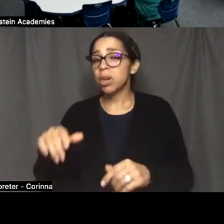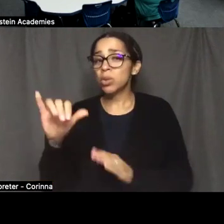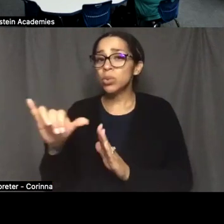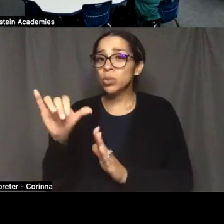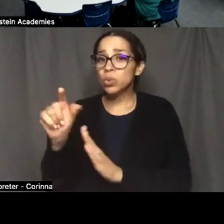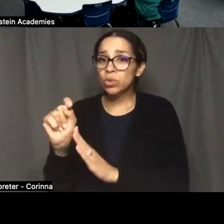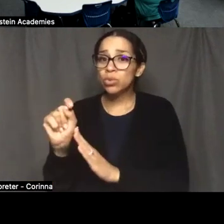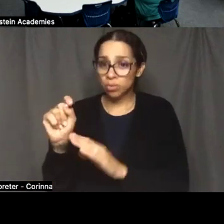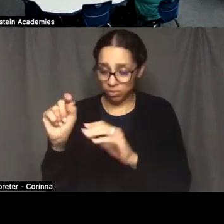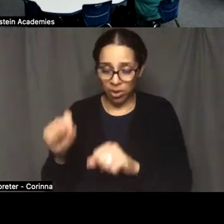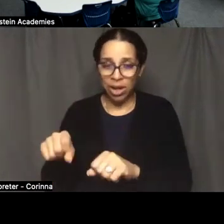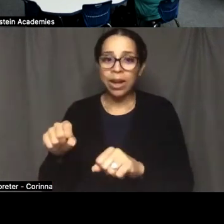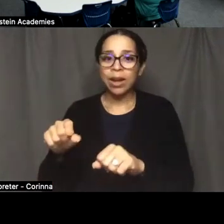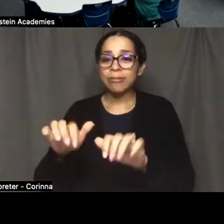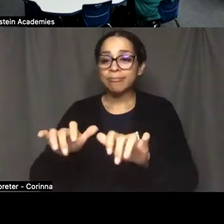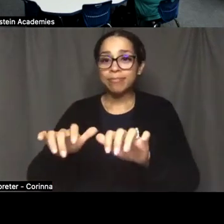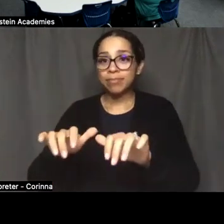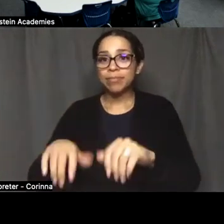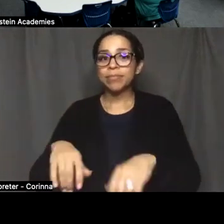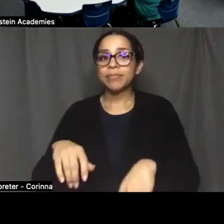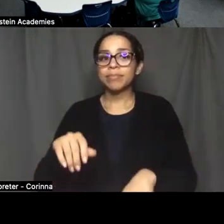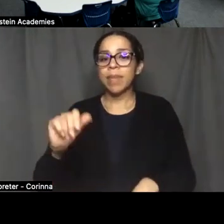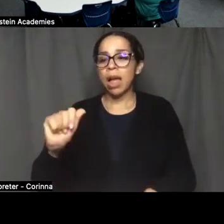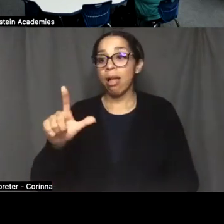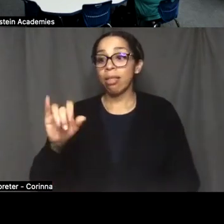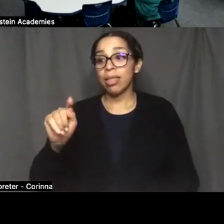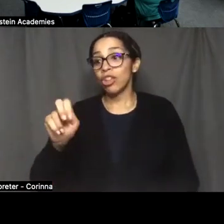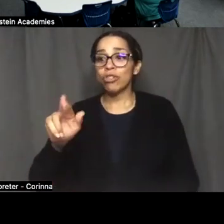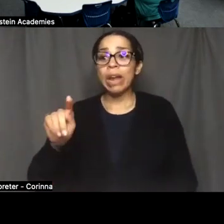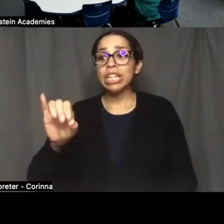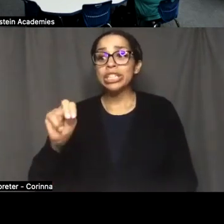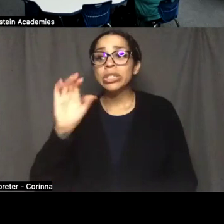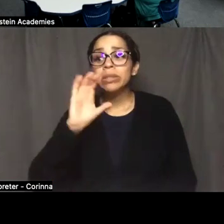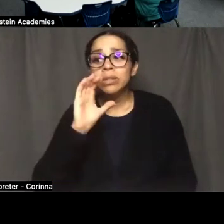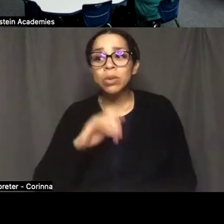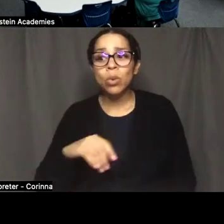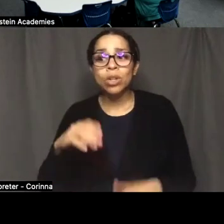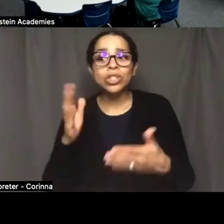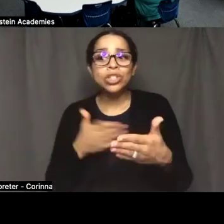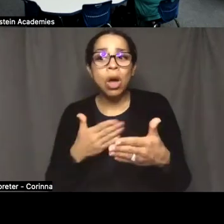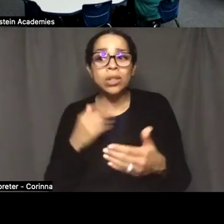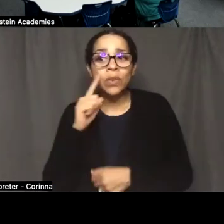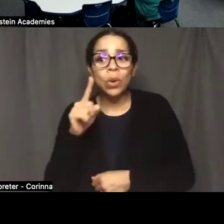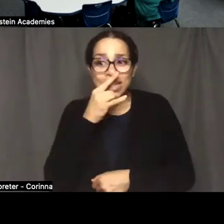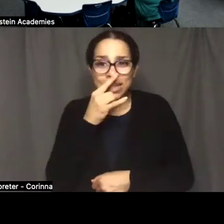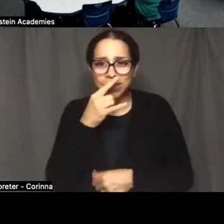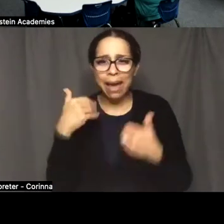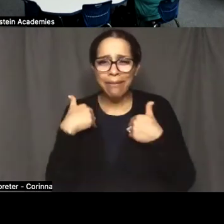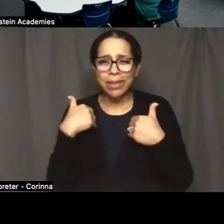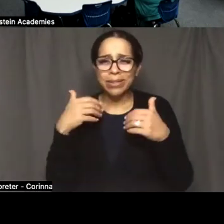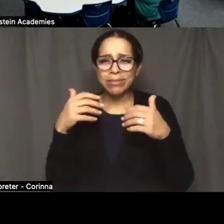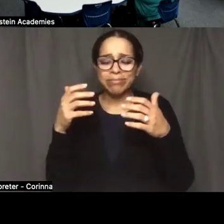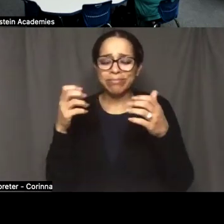YouTube also and type in alliteration or songs for kids, and there's a bazillion, right, of fun